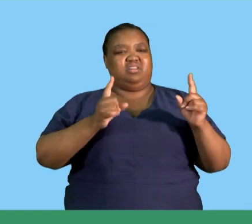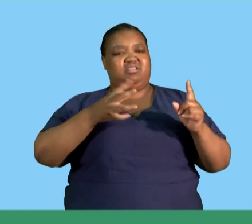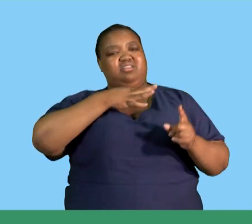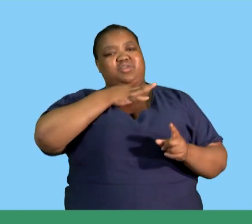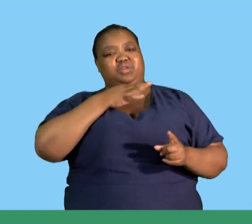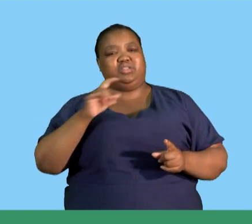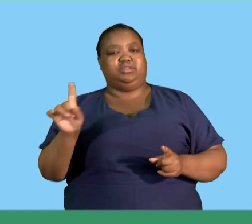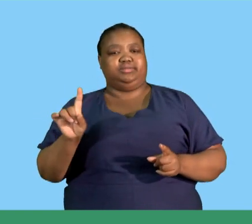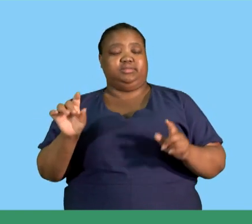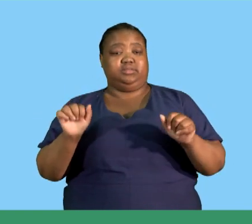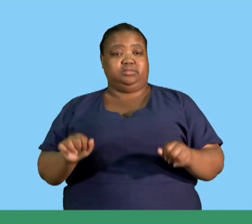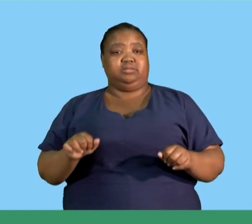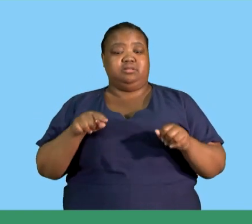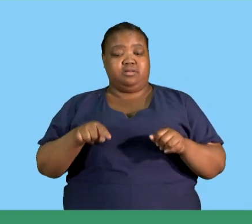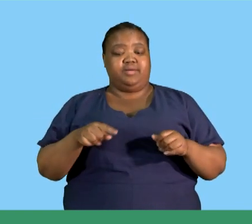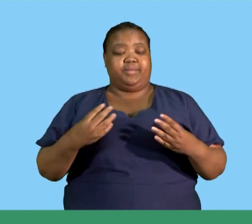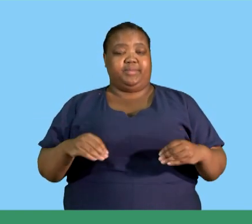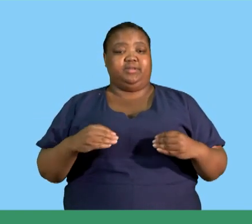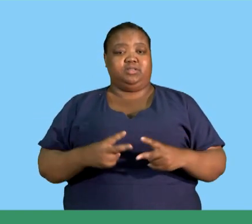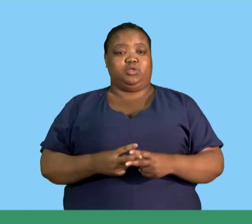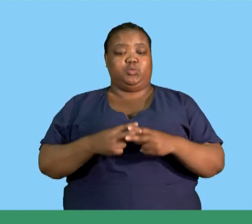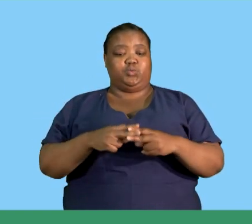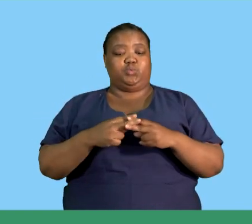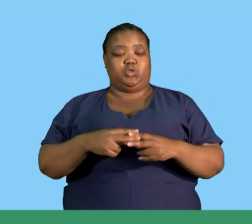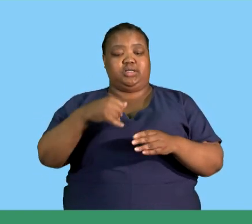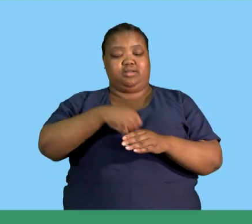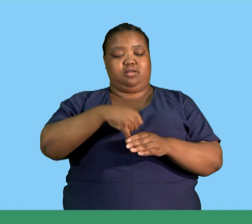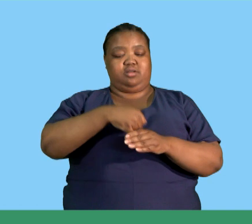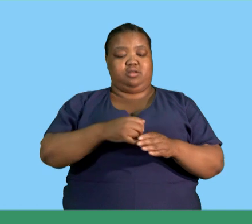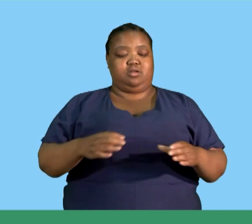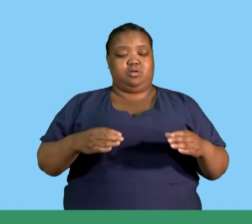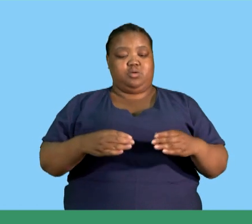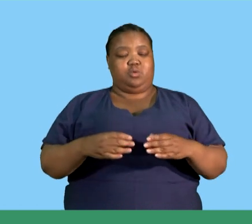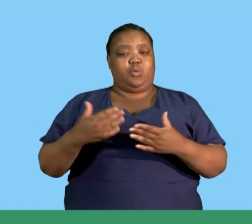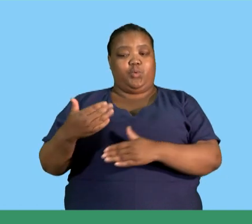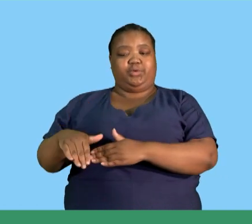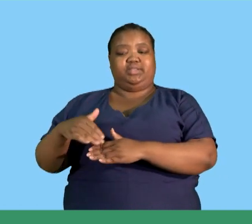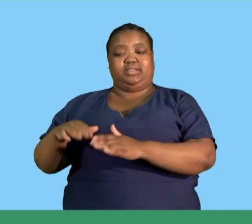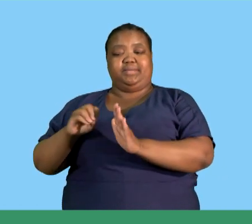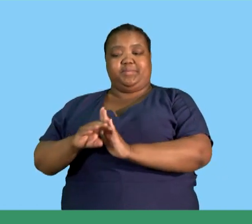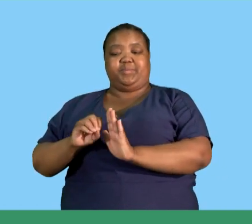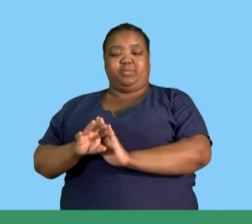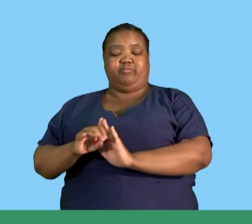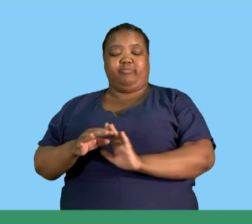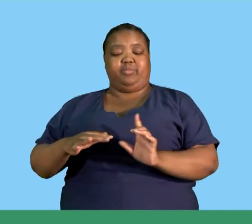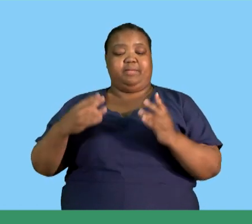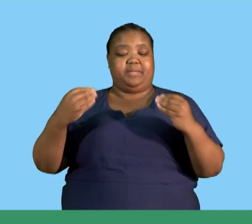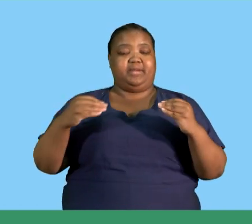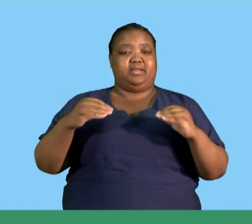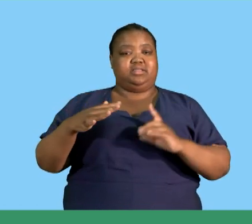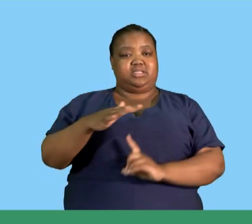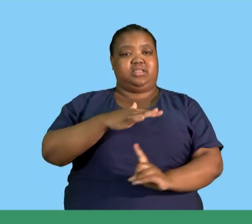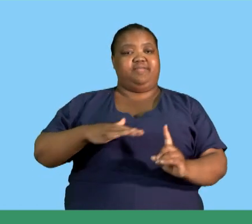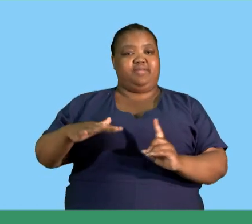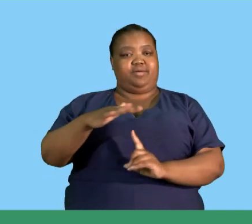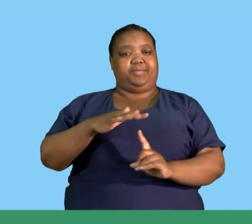tool, or this rather, is an industrial tool that enables a business to study an internal micro or an external, which is